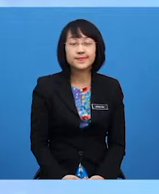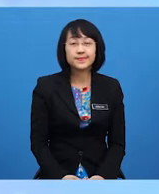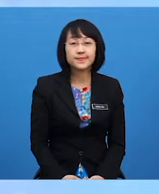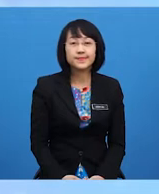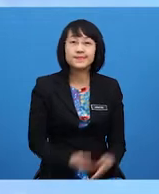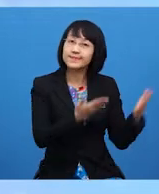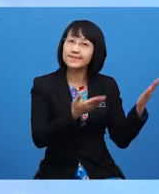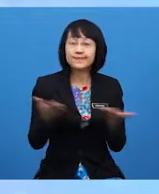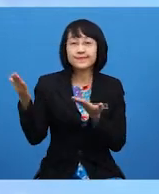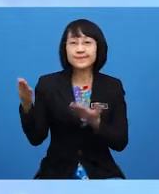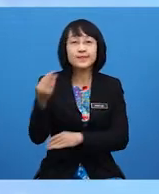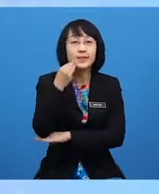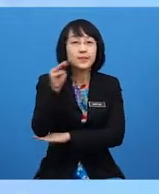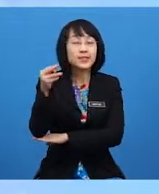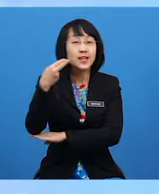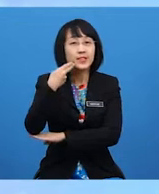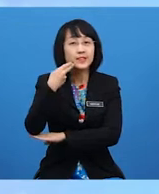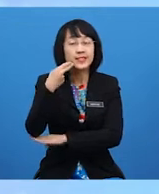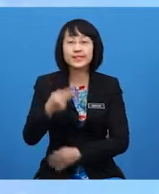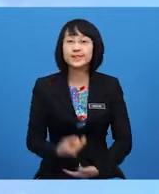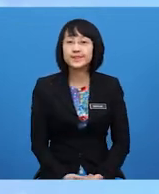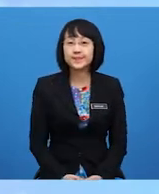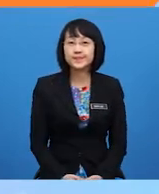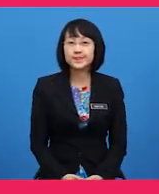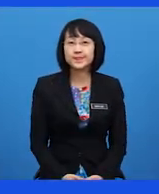Over to you, Miss Hazrin.